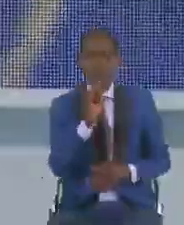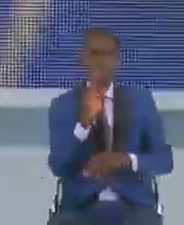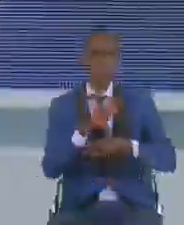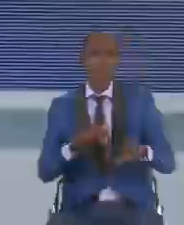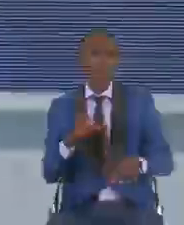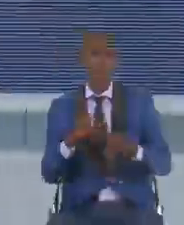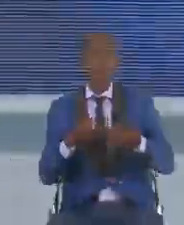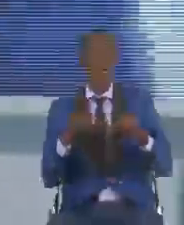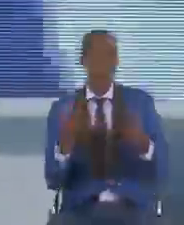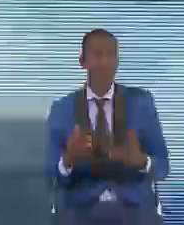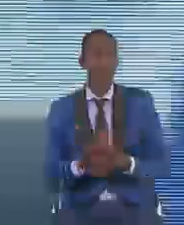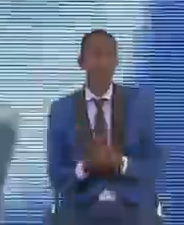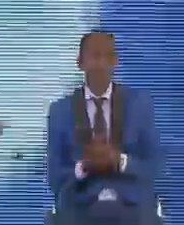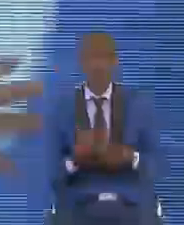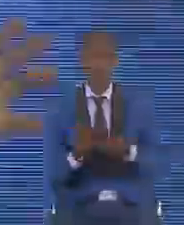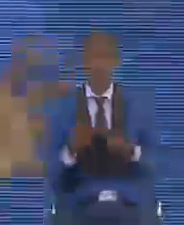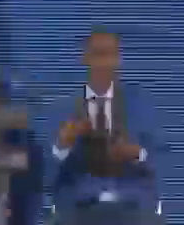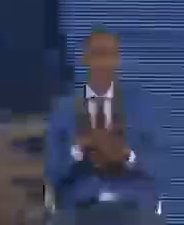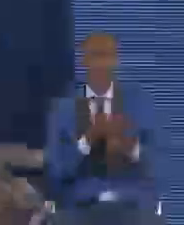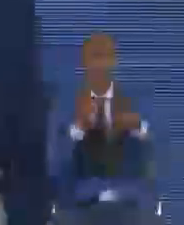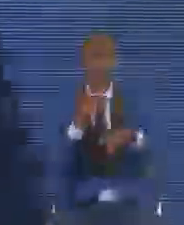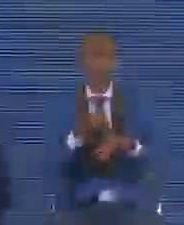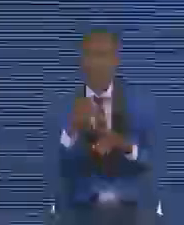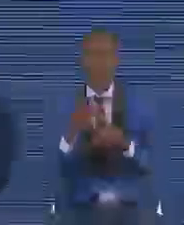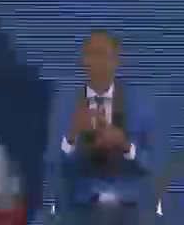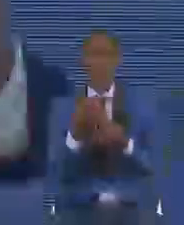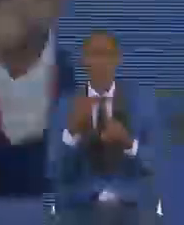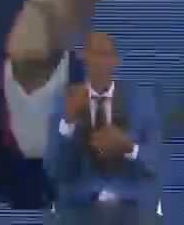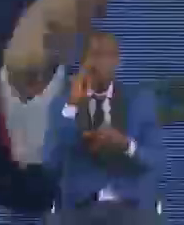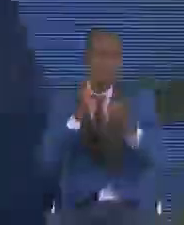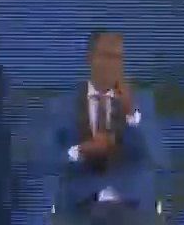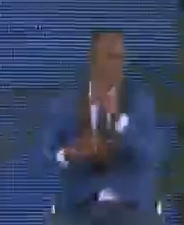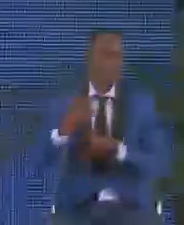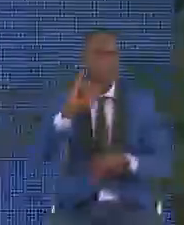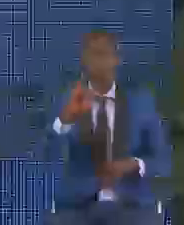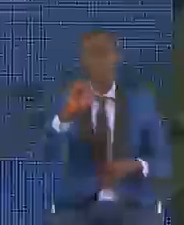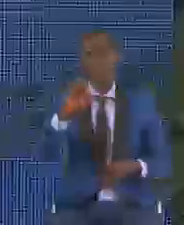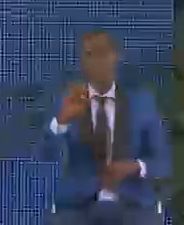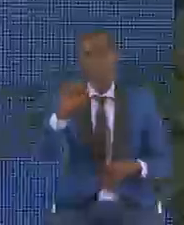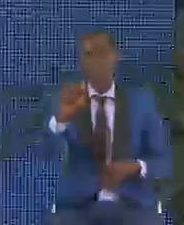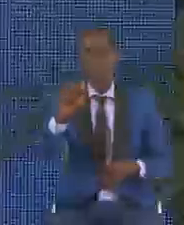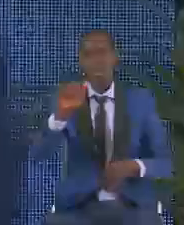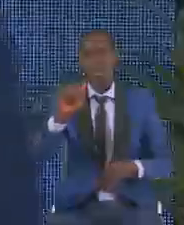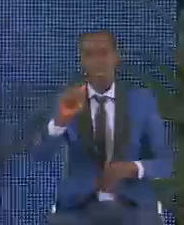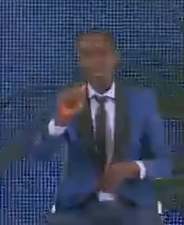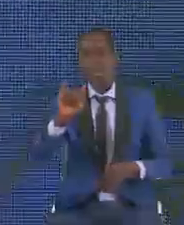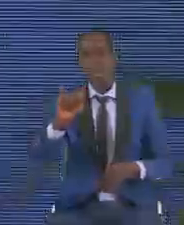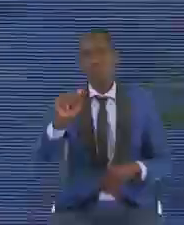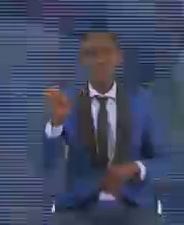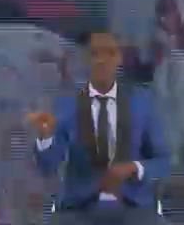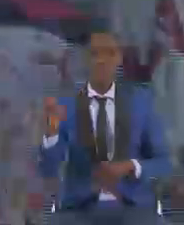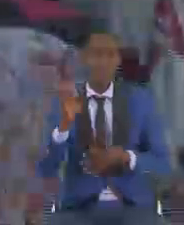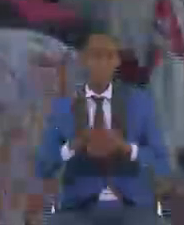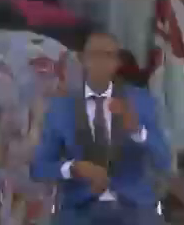Now, as we look at Isaiah chapter 45, verse 1, there's another